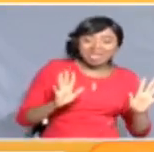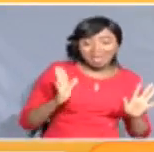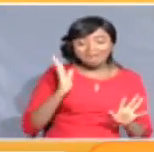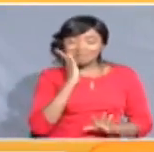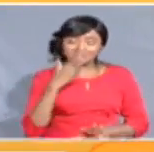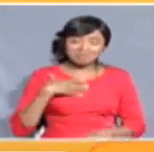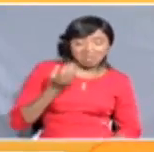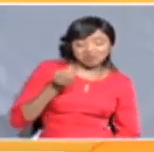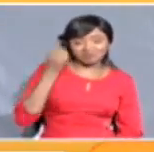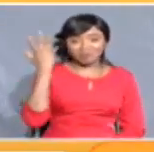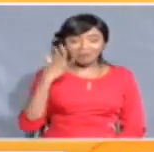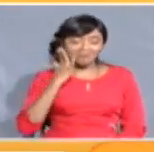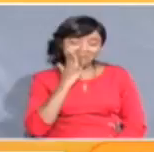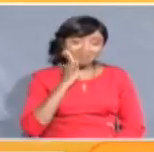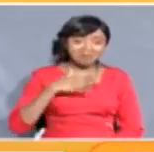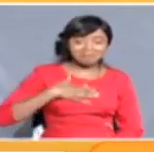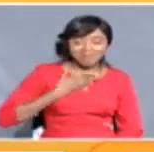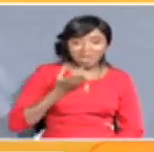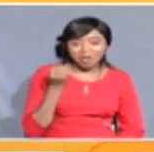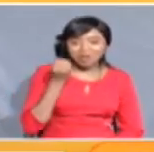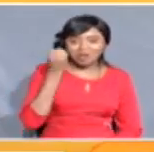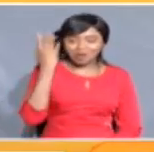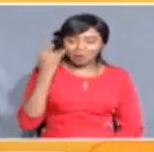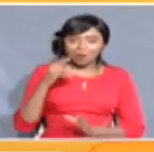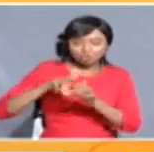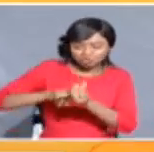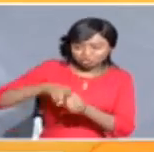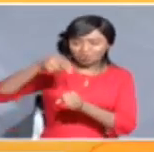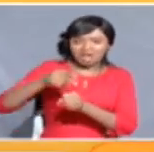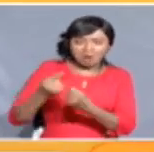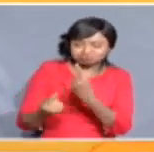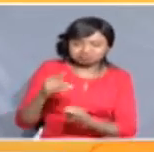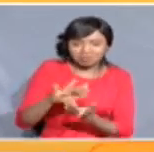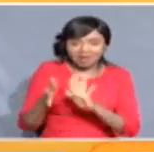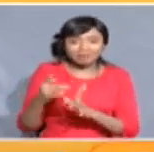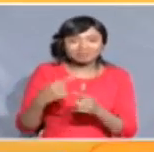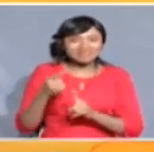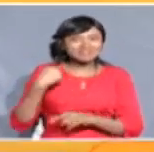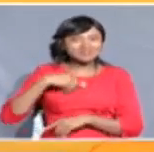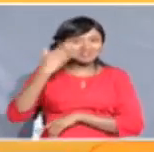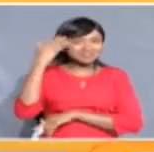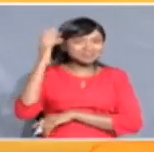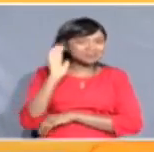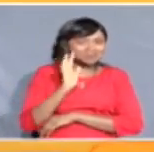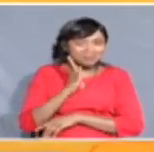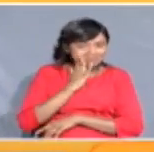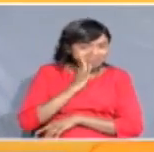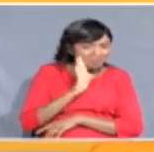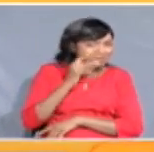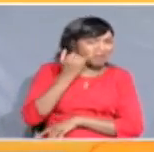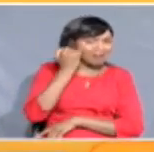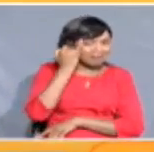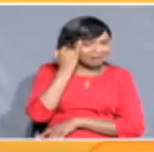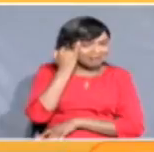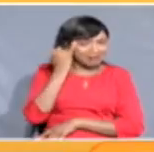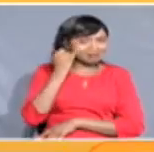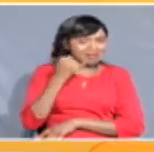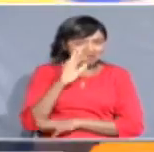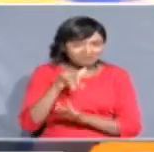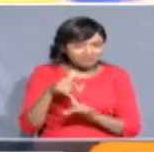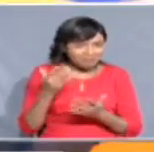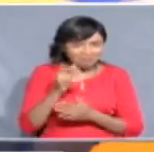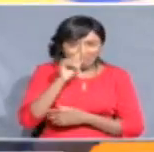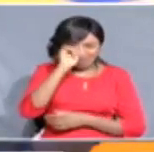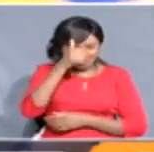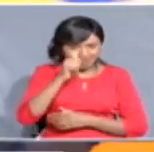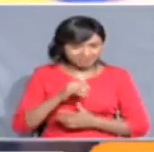how to make juice. And she knows how to make soda. We just didn't know. There was a story behind her not being able to make to buy juice.